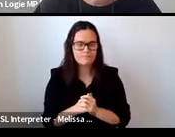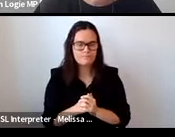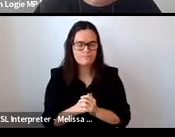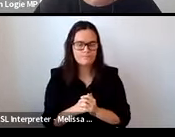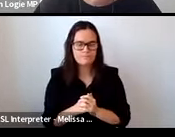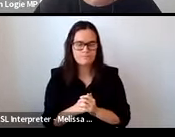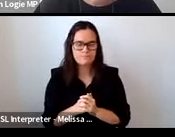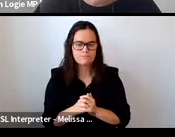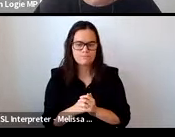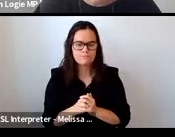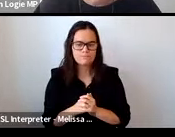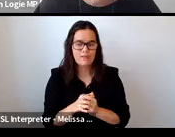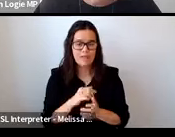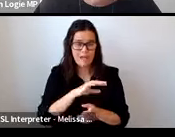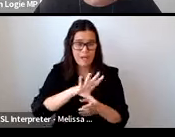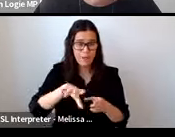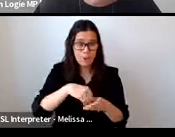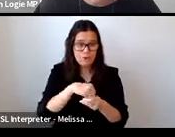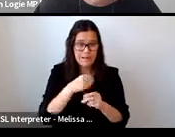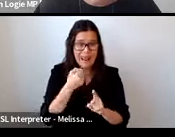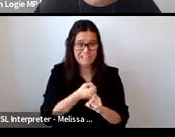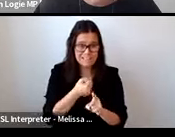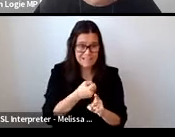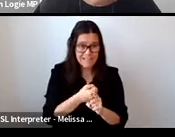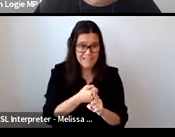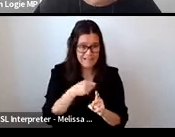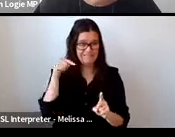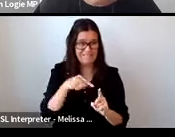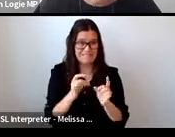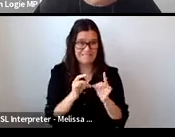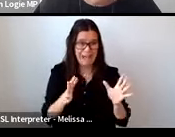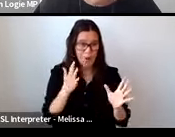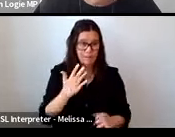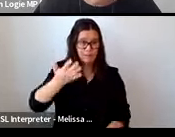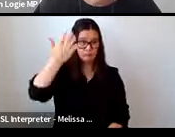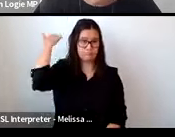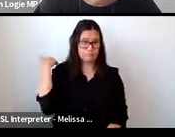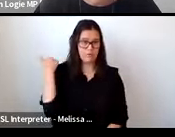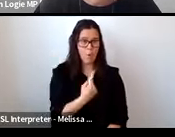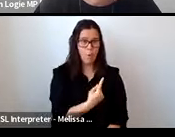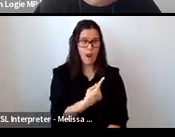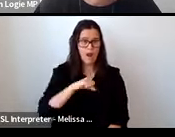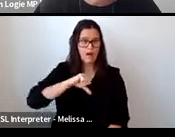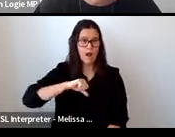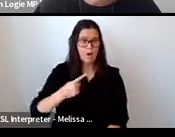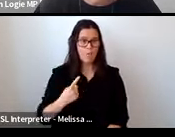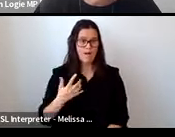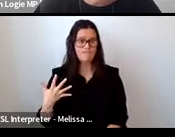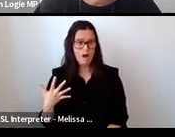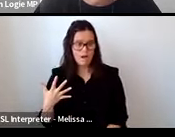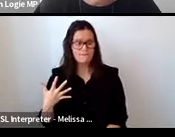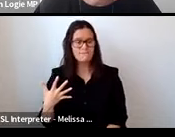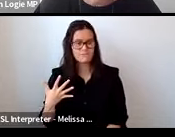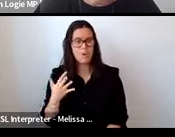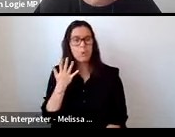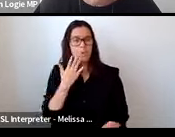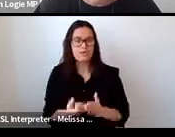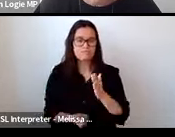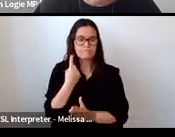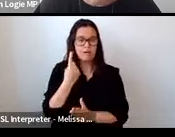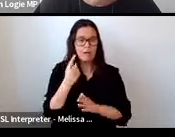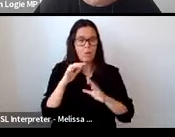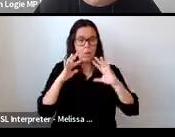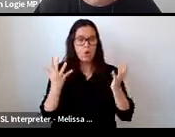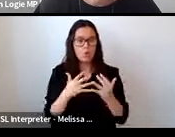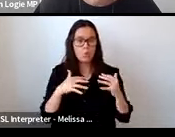Advocacy for inclusion goes back to 1915 when injured soldiers returning from the First World